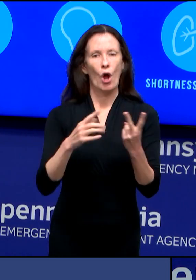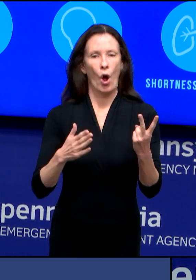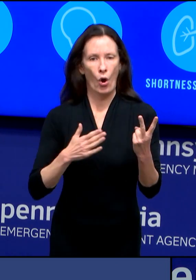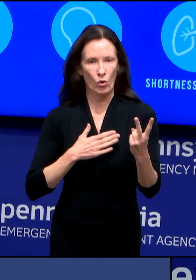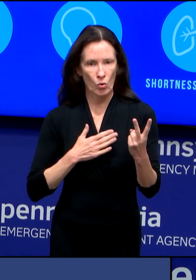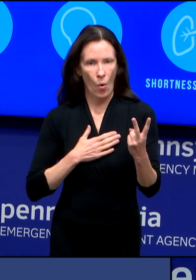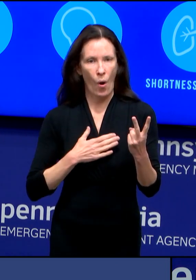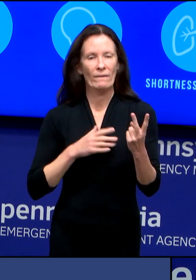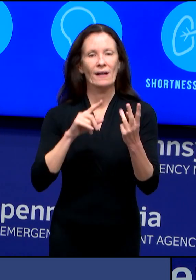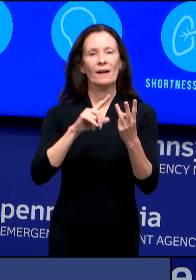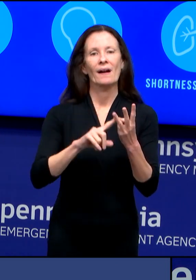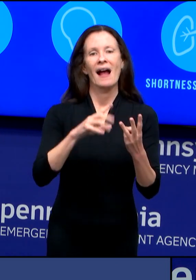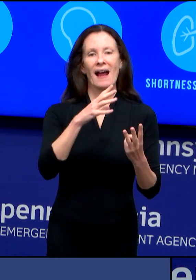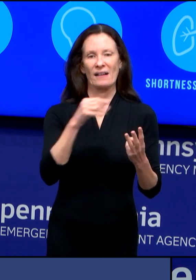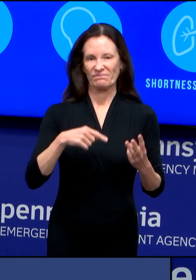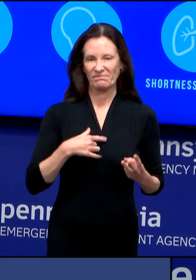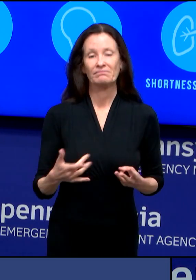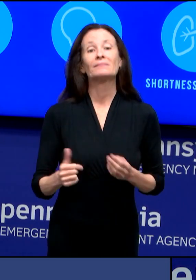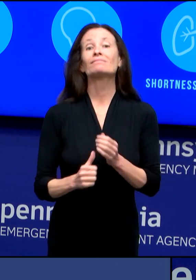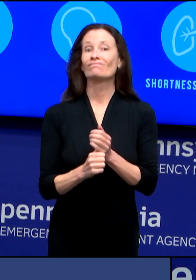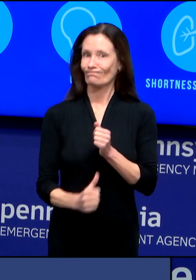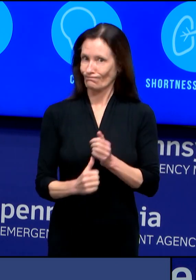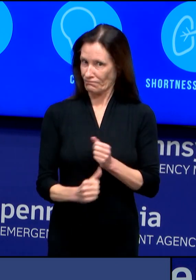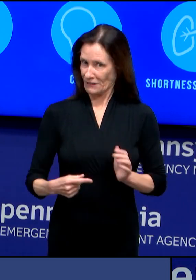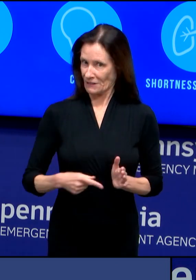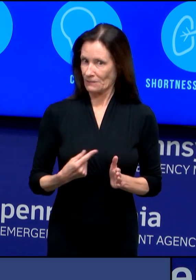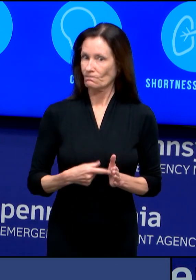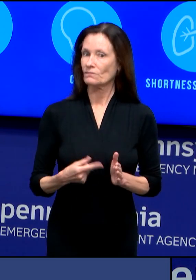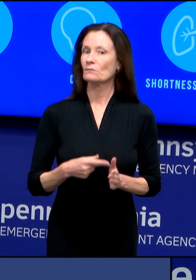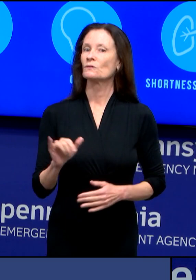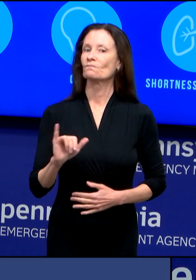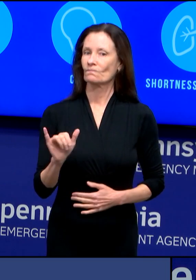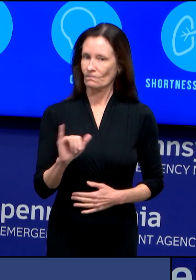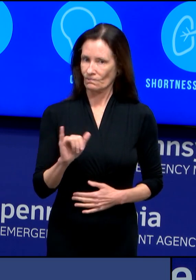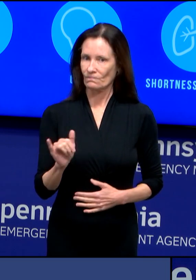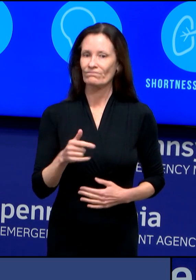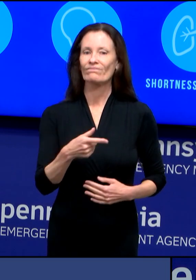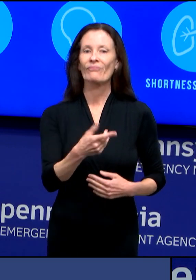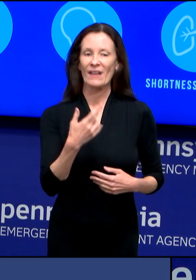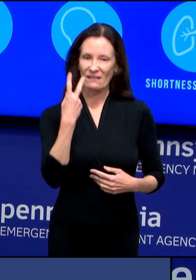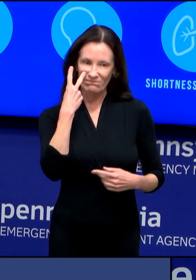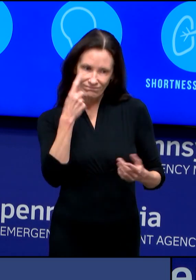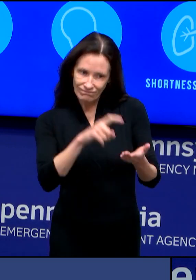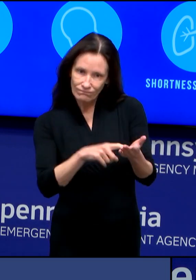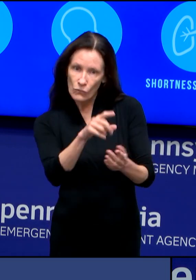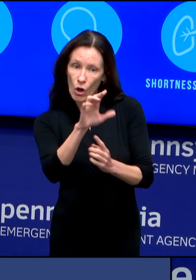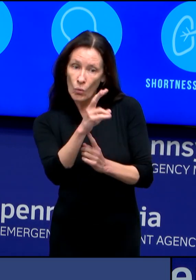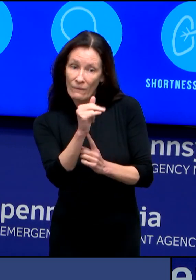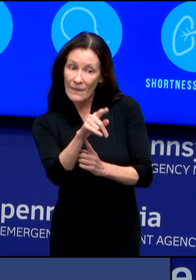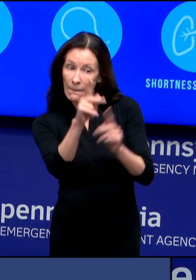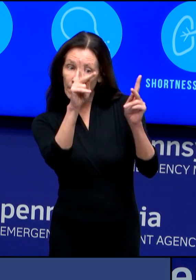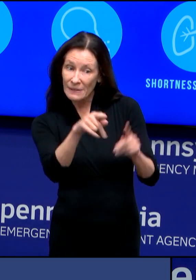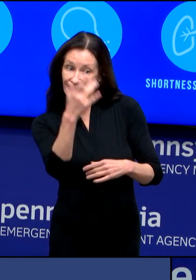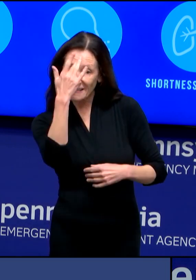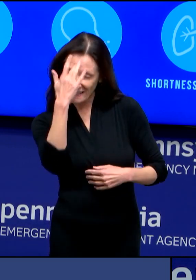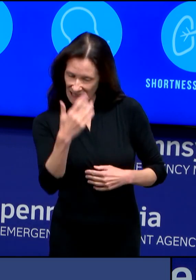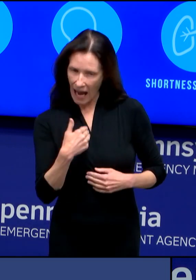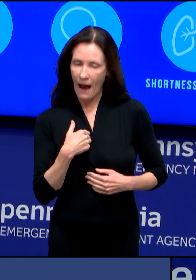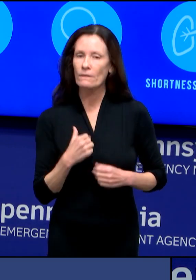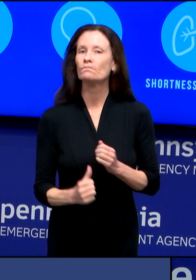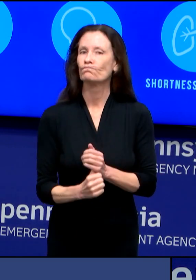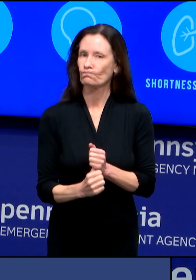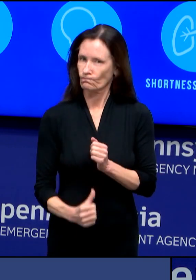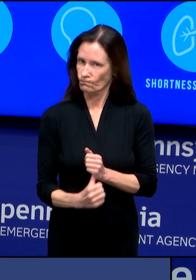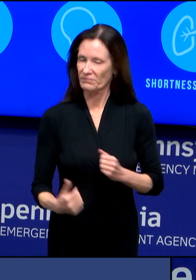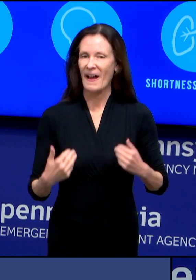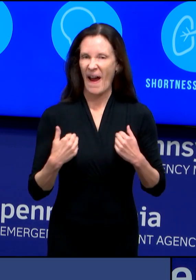diarrhea has also been found in patients diagnosed with COVID-19. This underscores the